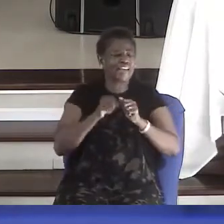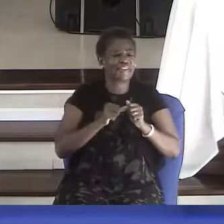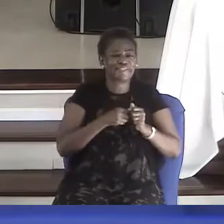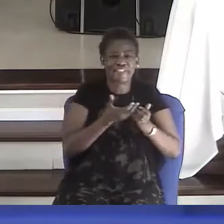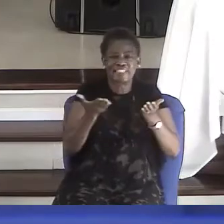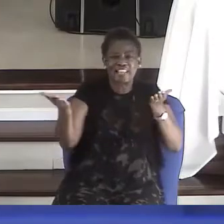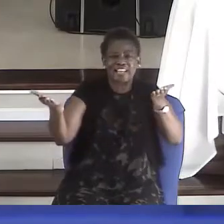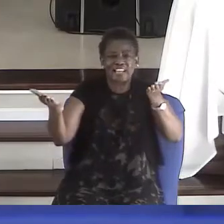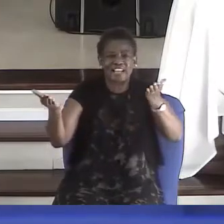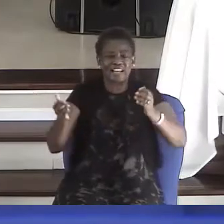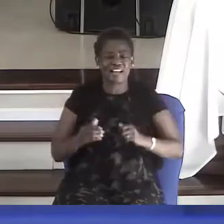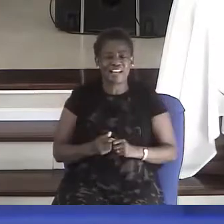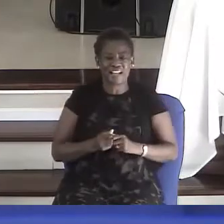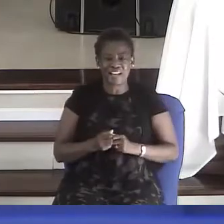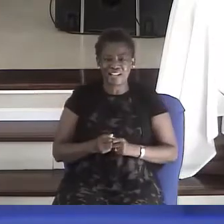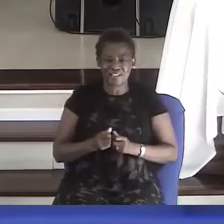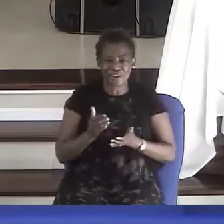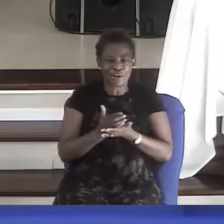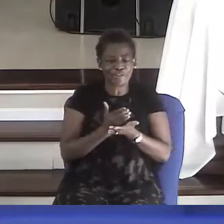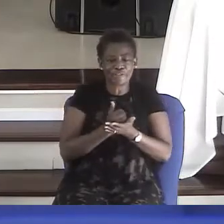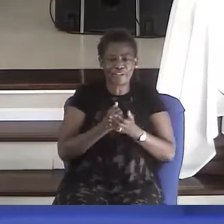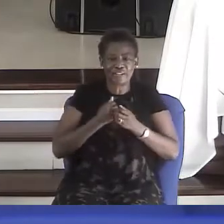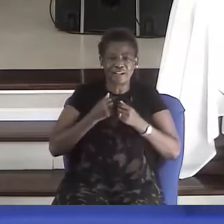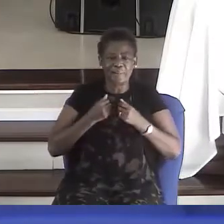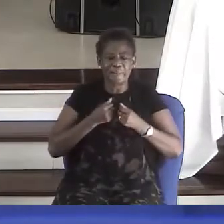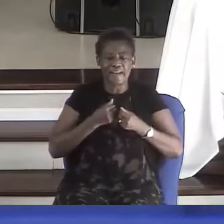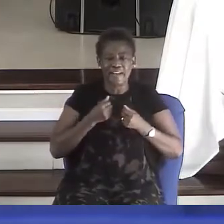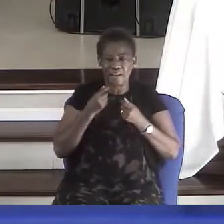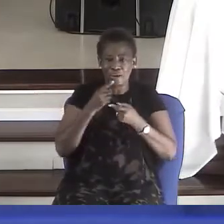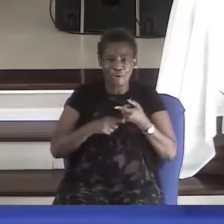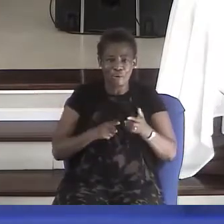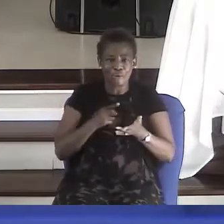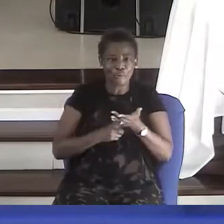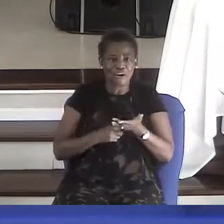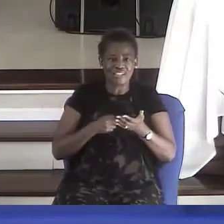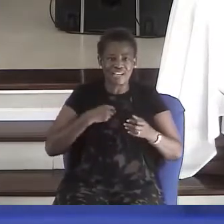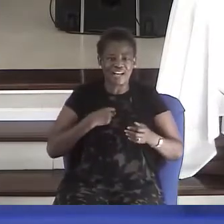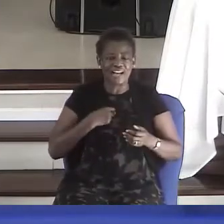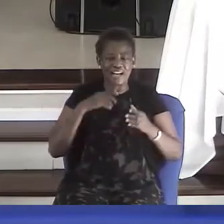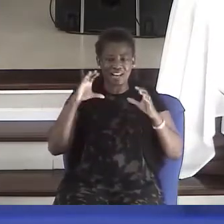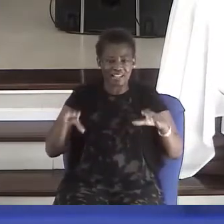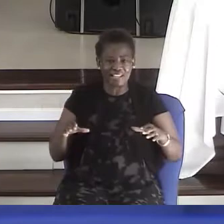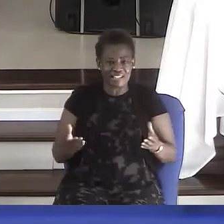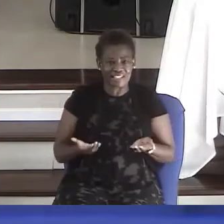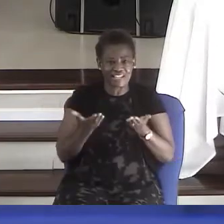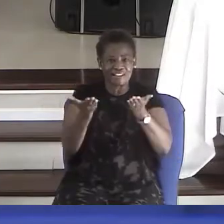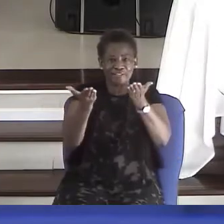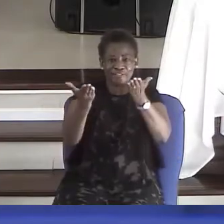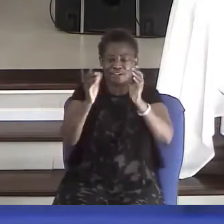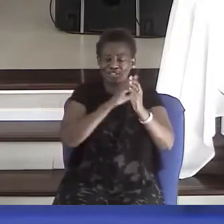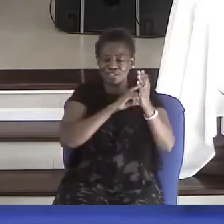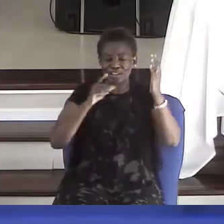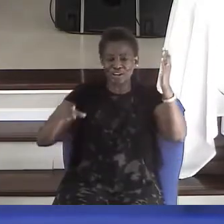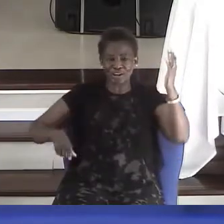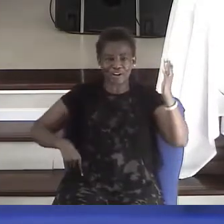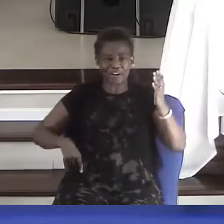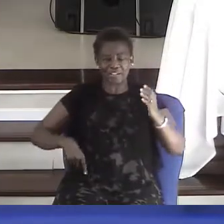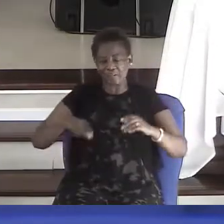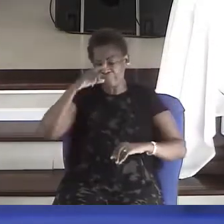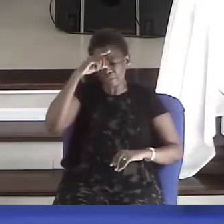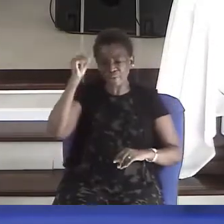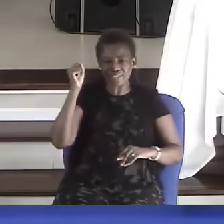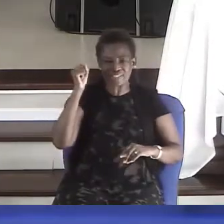about offering even my substance to the Lord when I work, and I can give back to the Lord, because the greatest gift